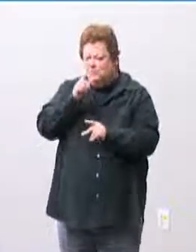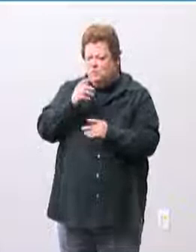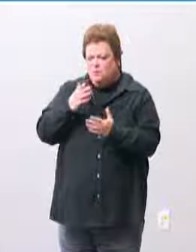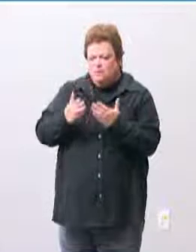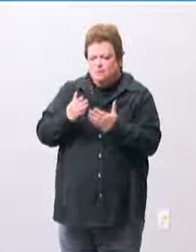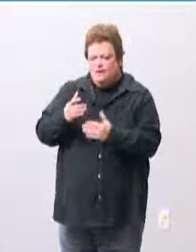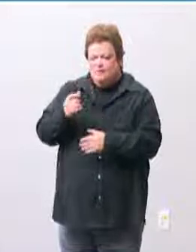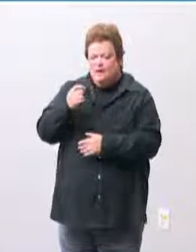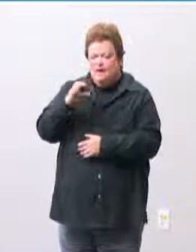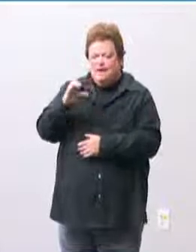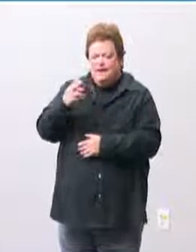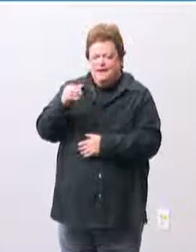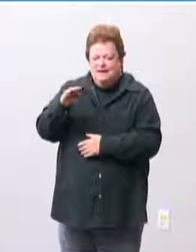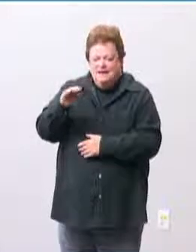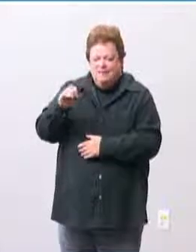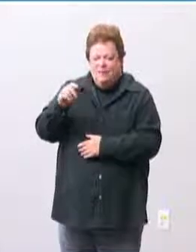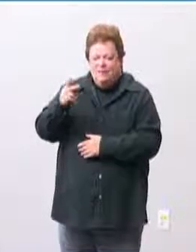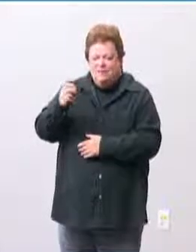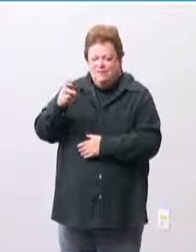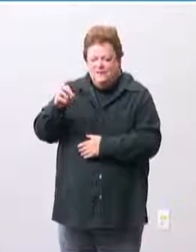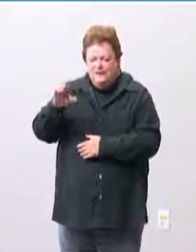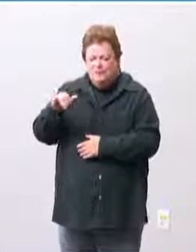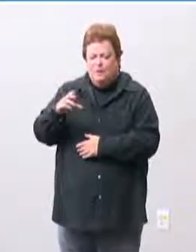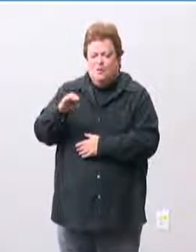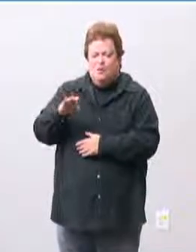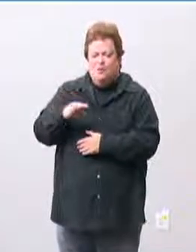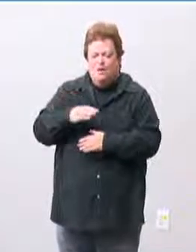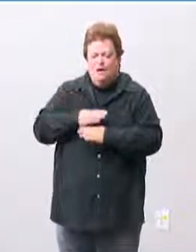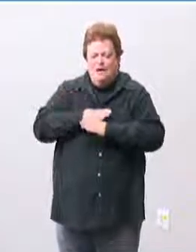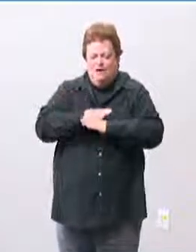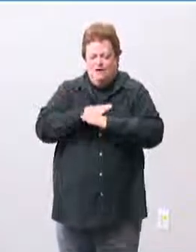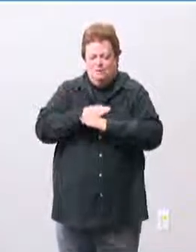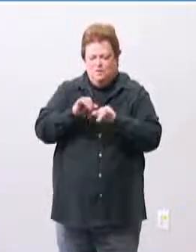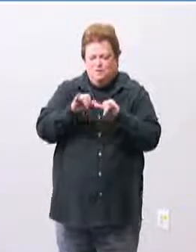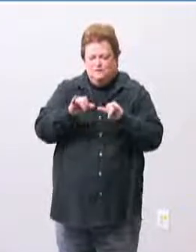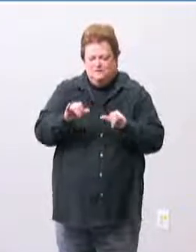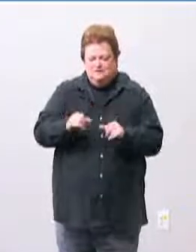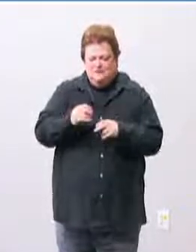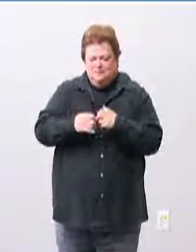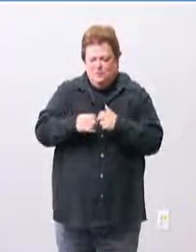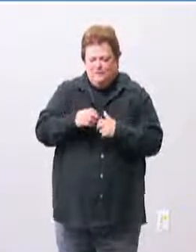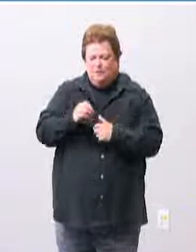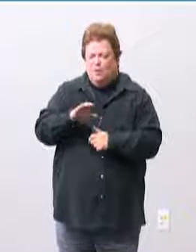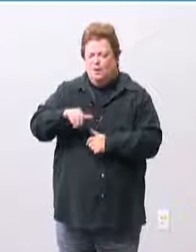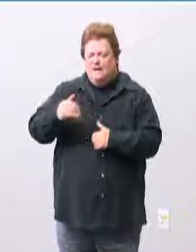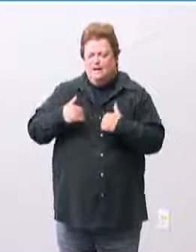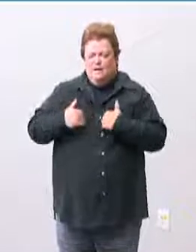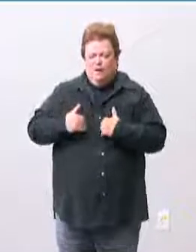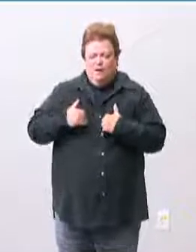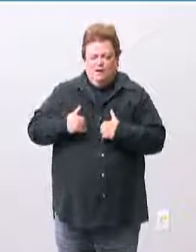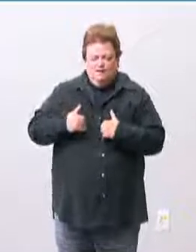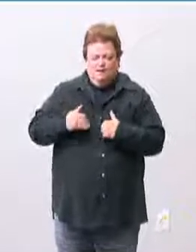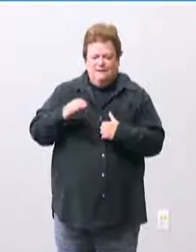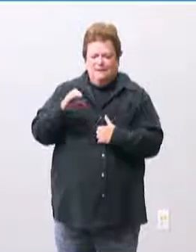taking chemotherapy or have an immune system problem or another serious lung condition or other health problems. We really urge them